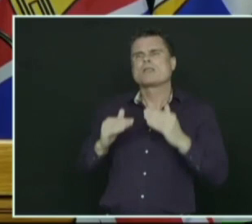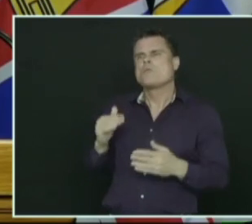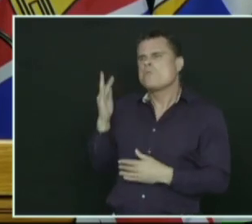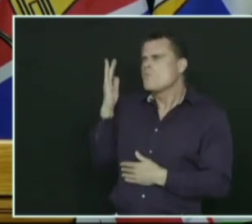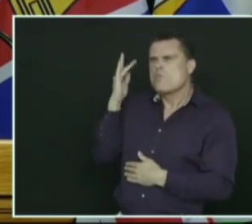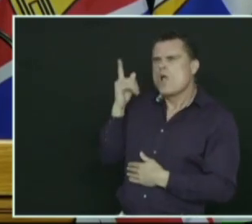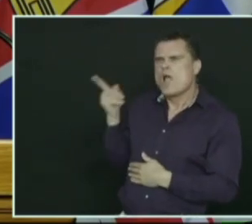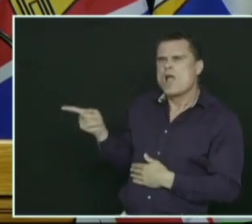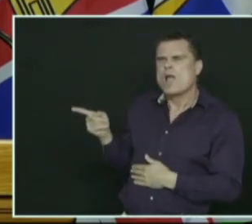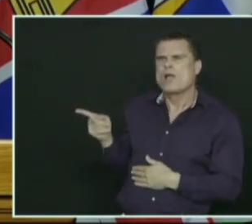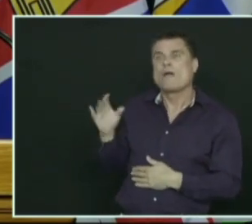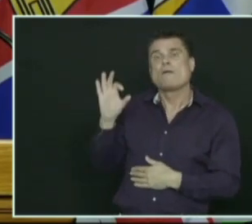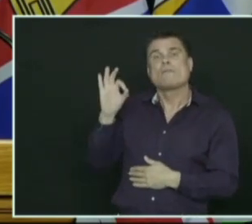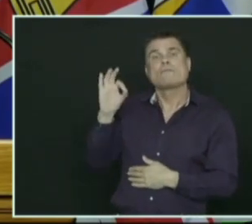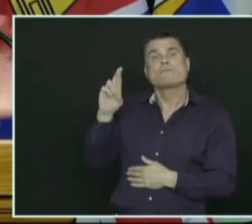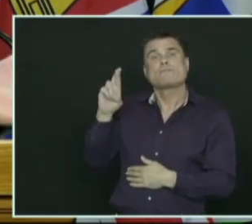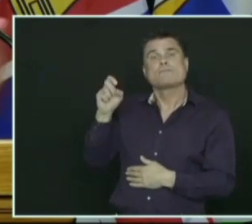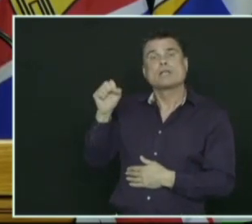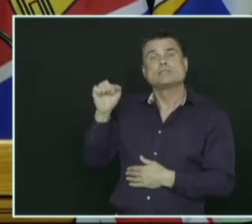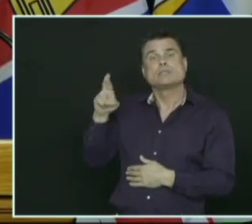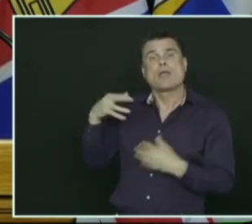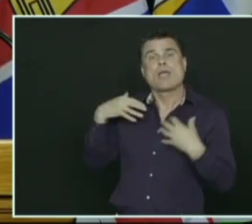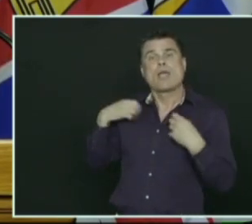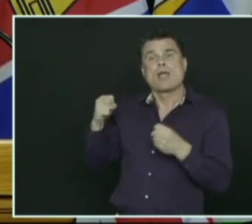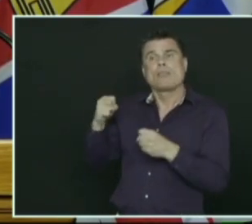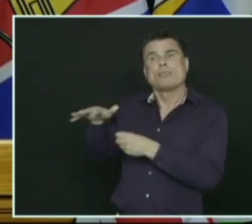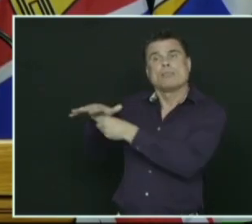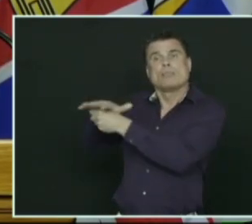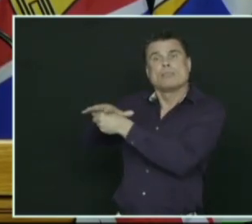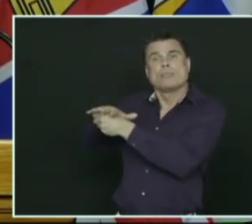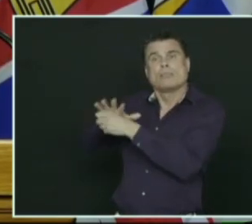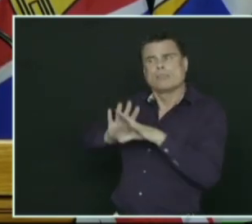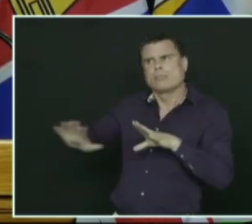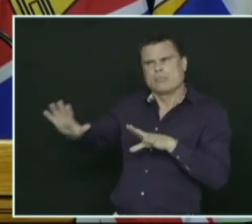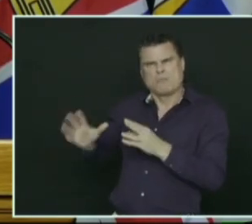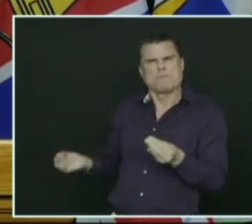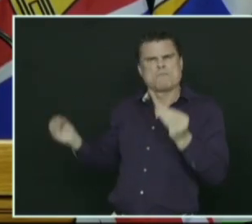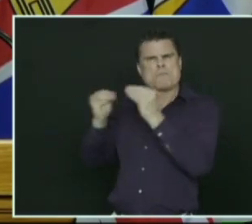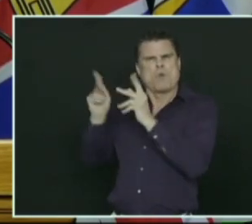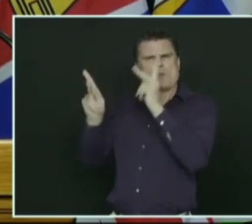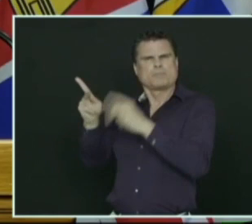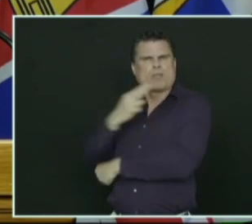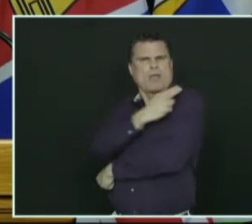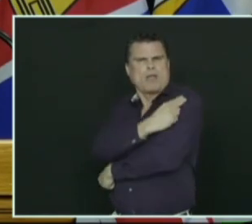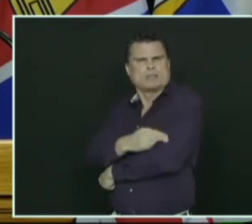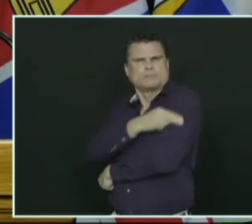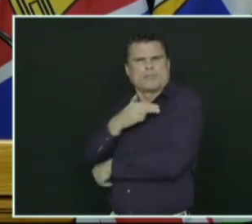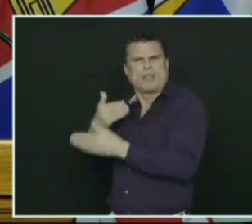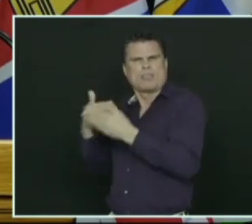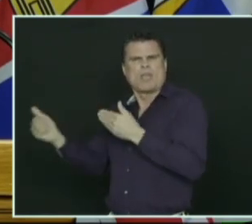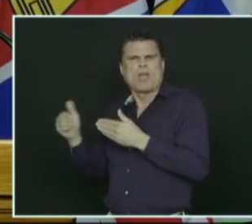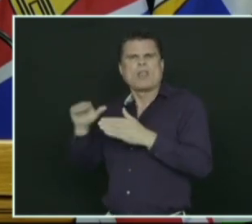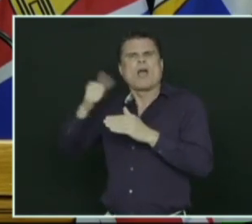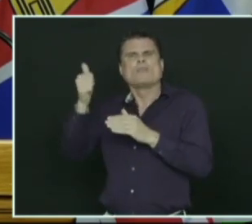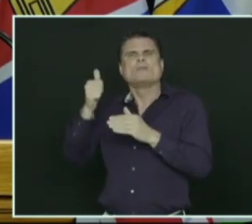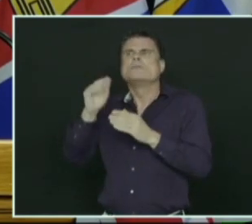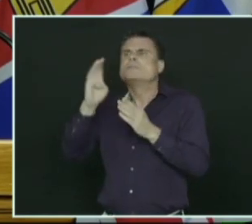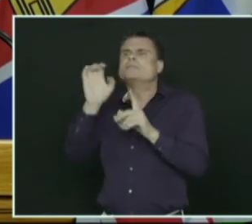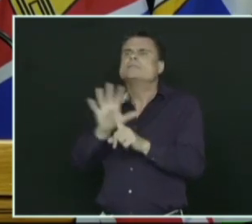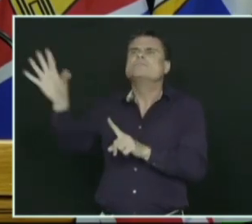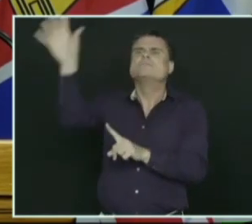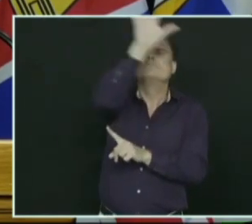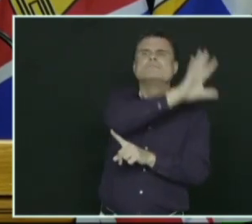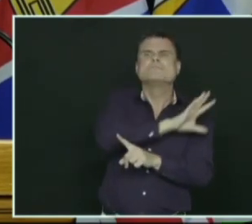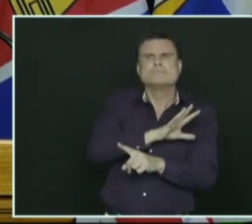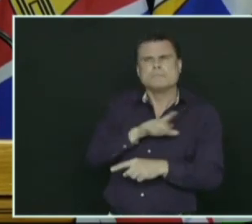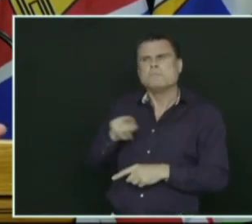just say I will be presenting some more data later this week along with our modeling around the demographics and the epidemiology of who